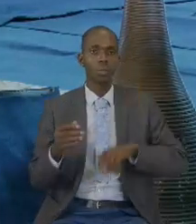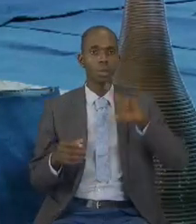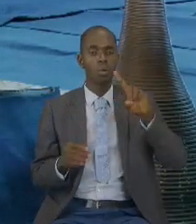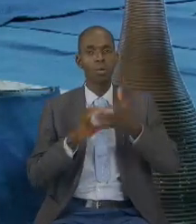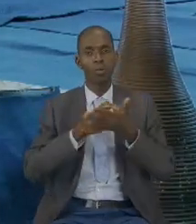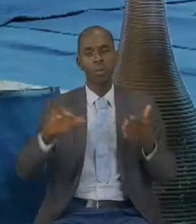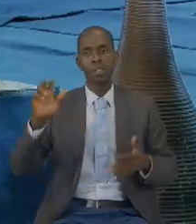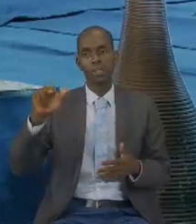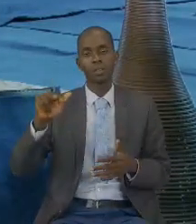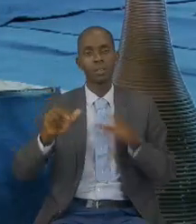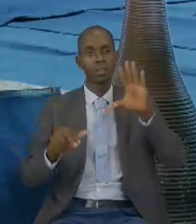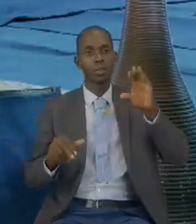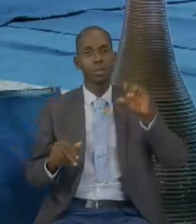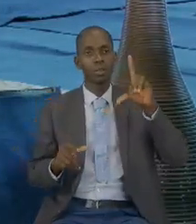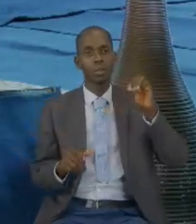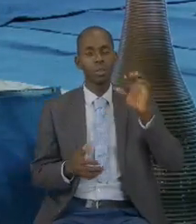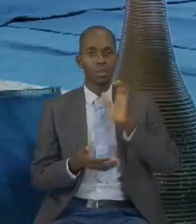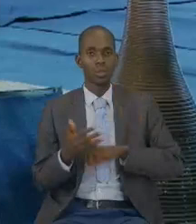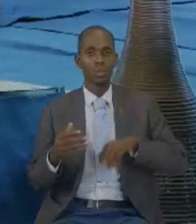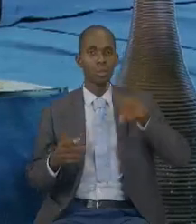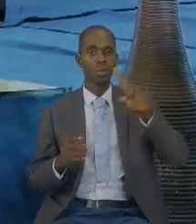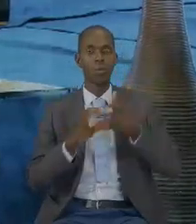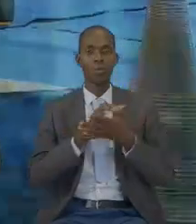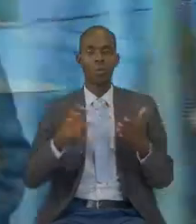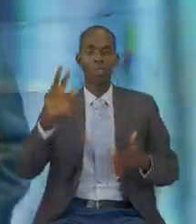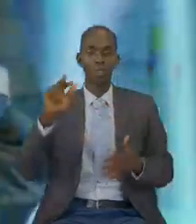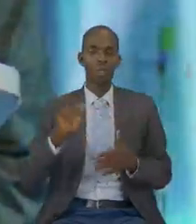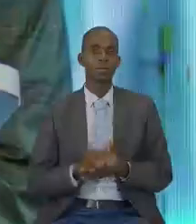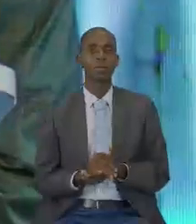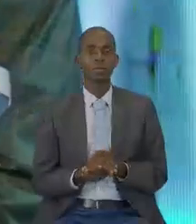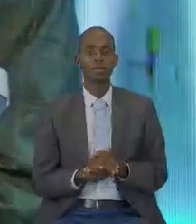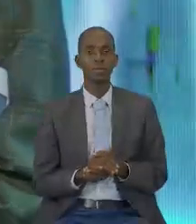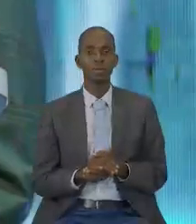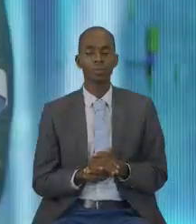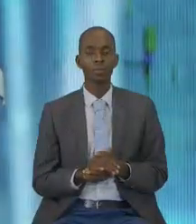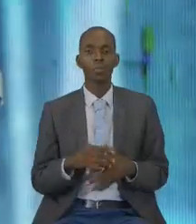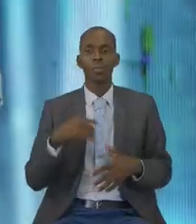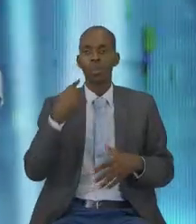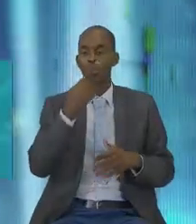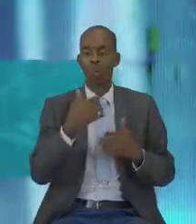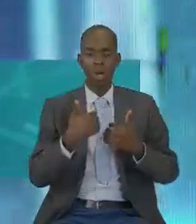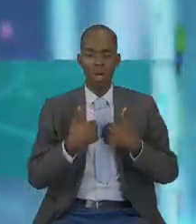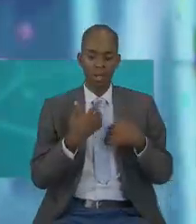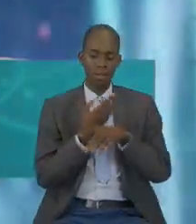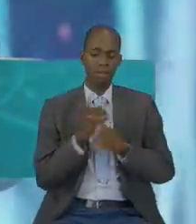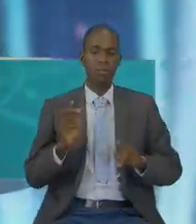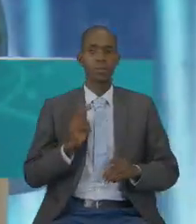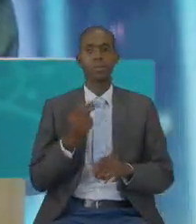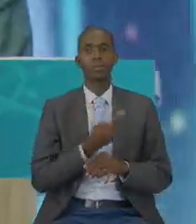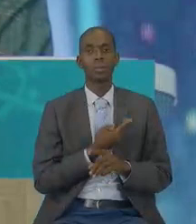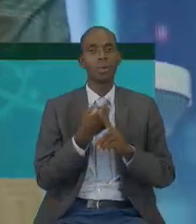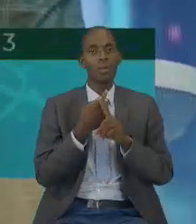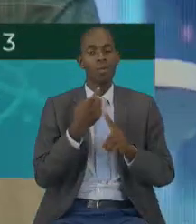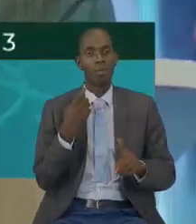verse 13. In Colossians chapter 1, verse 13, who has delivered us